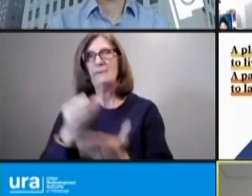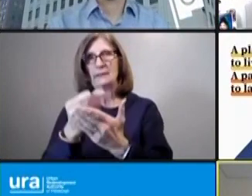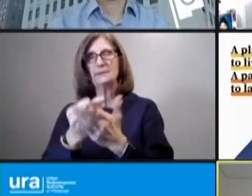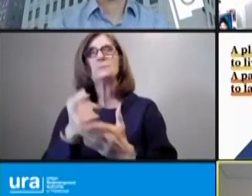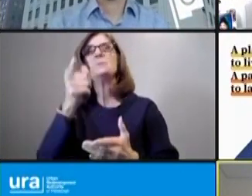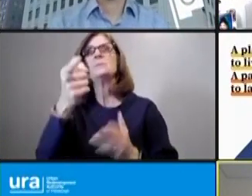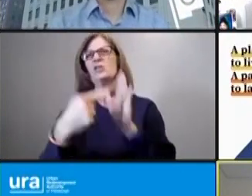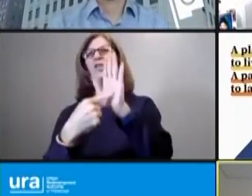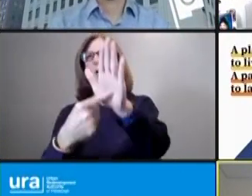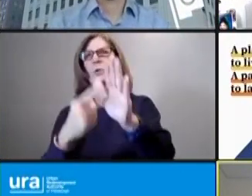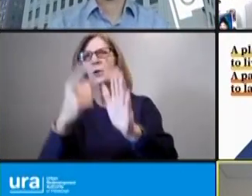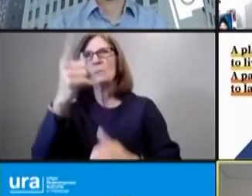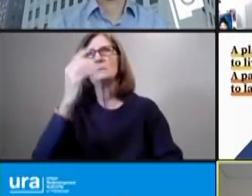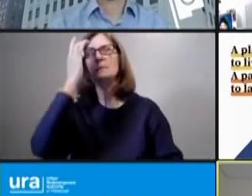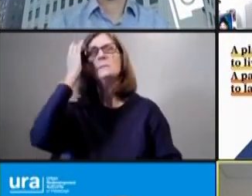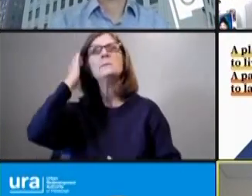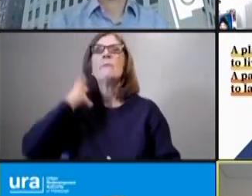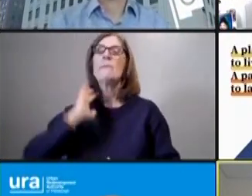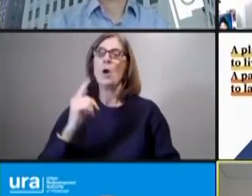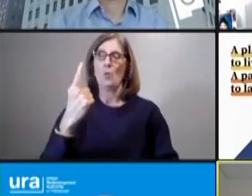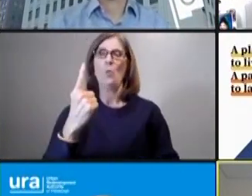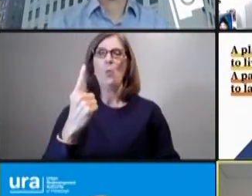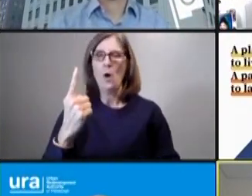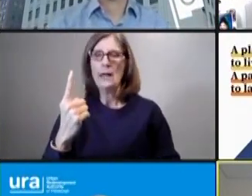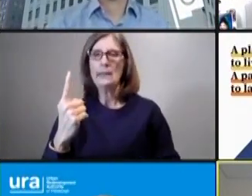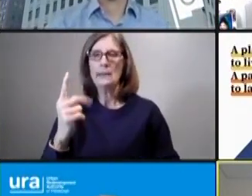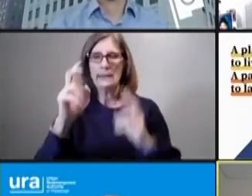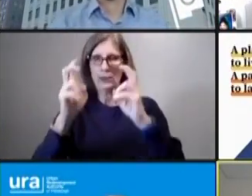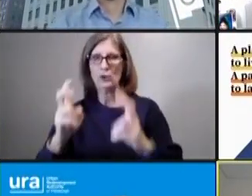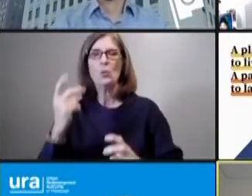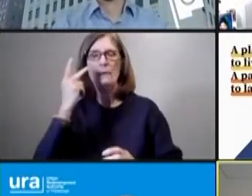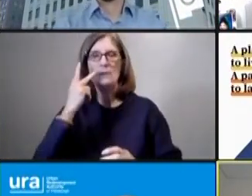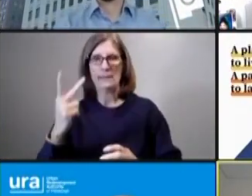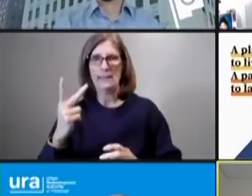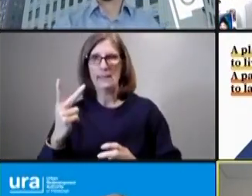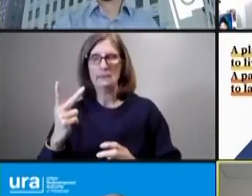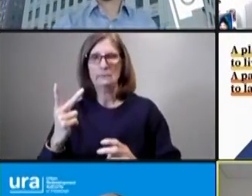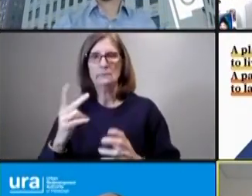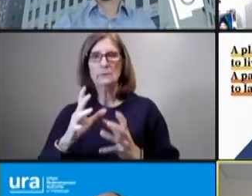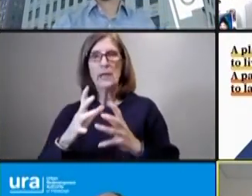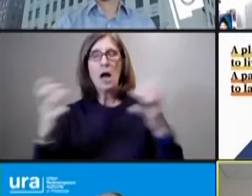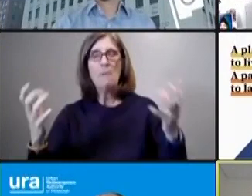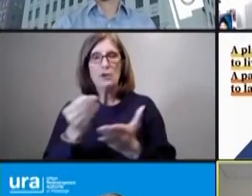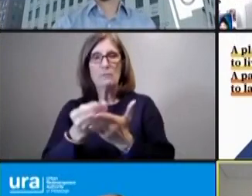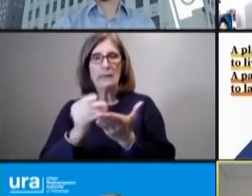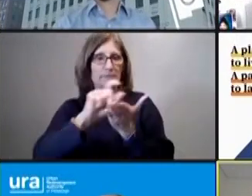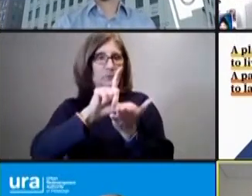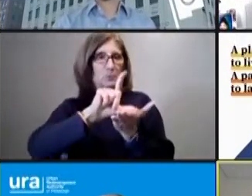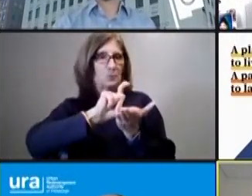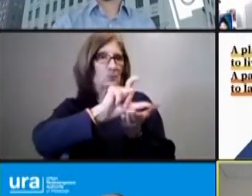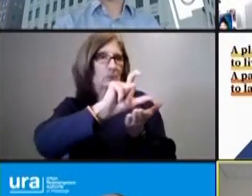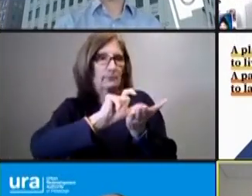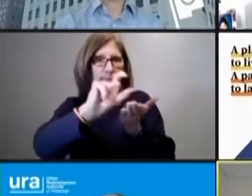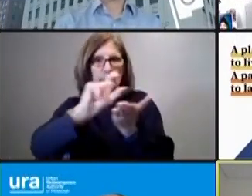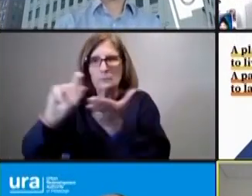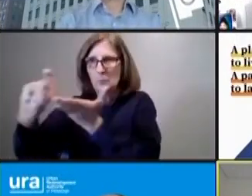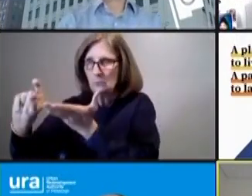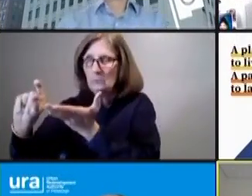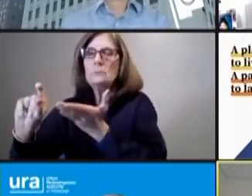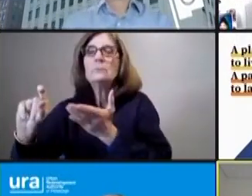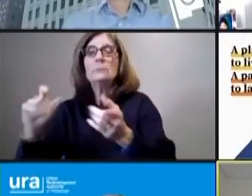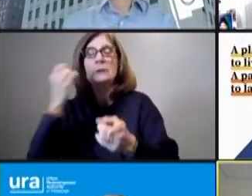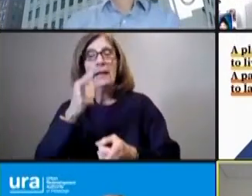So one of the issues we've seen is how far money can go. So when you are facing eviction in Allegheny